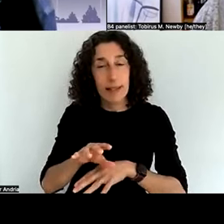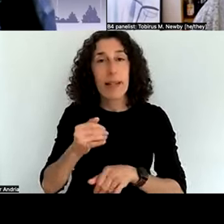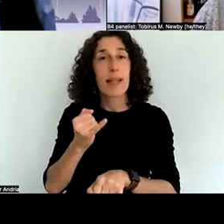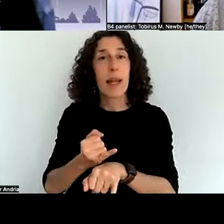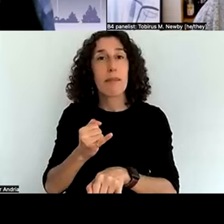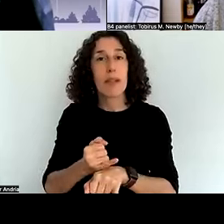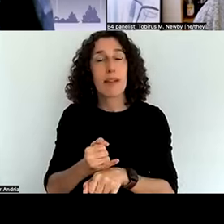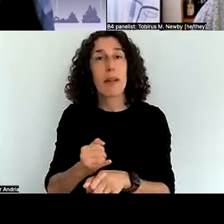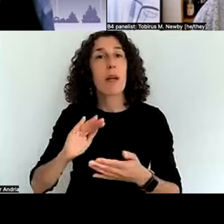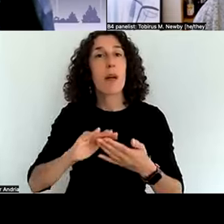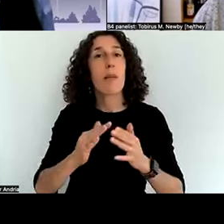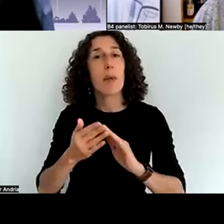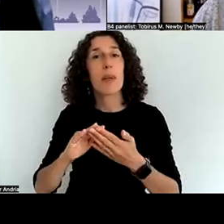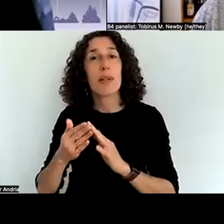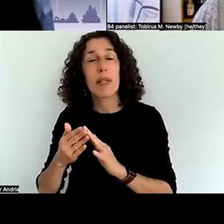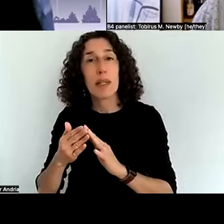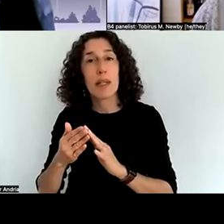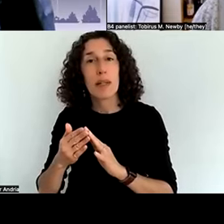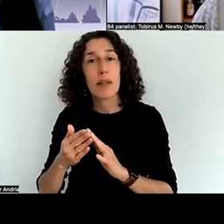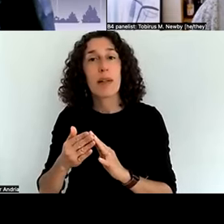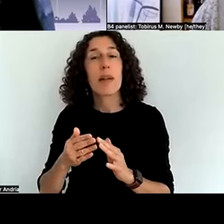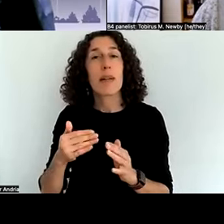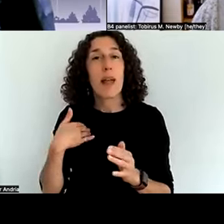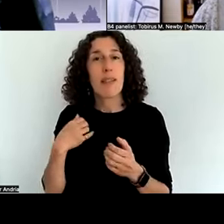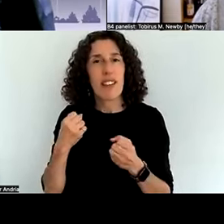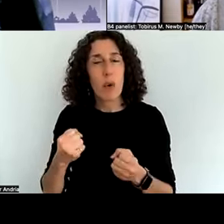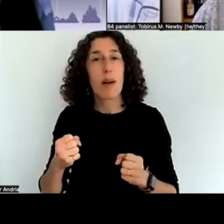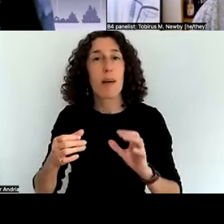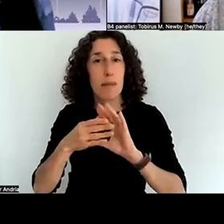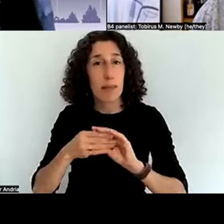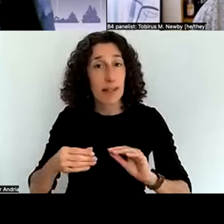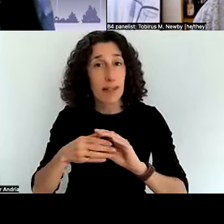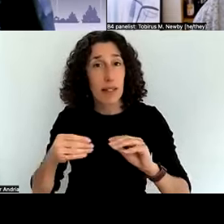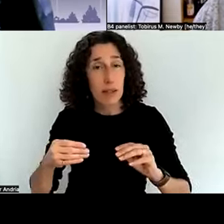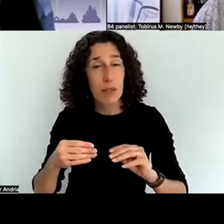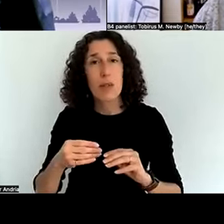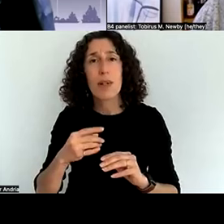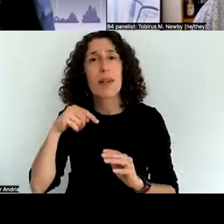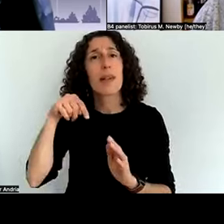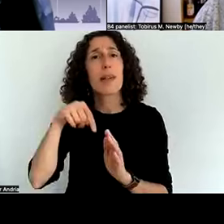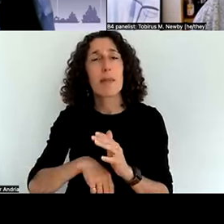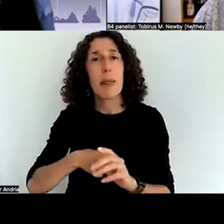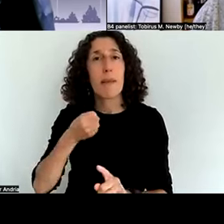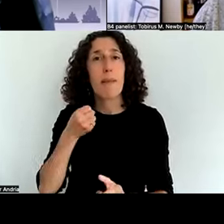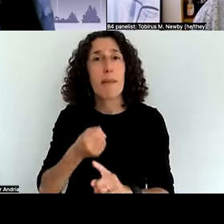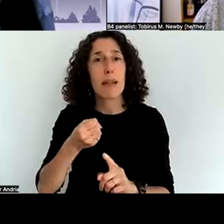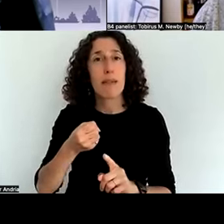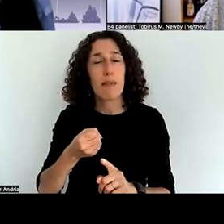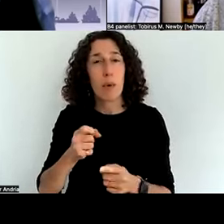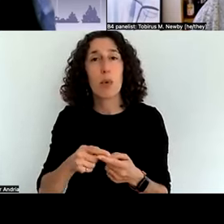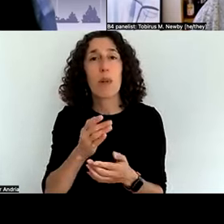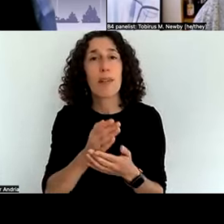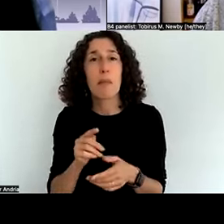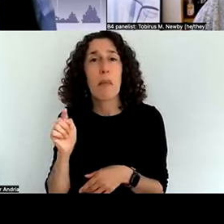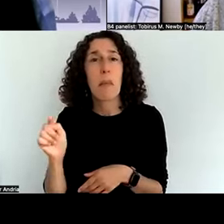and they often are deeply impactful for the people who are at the center of them and deserve attention and dominate the